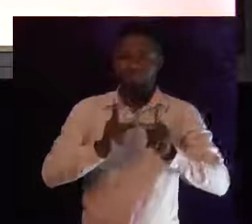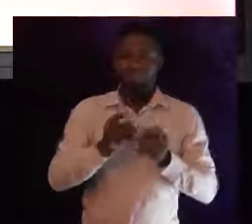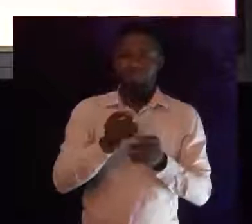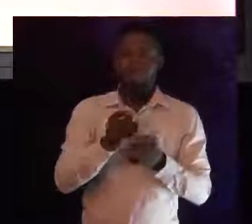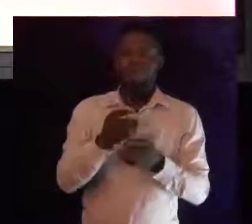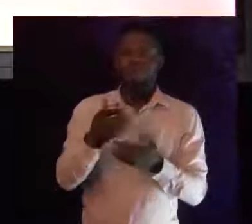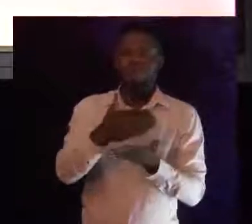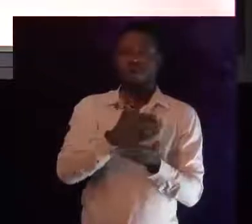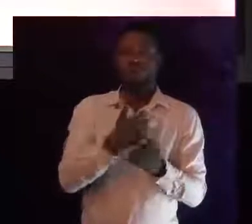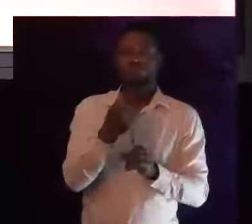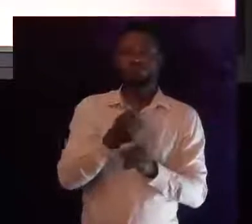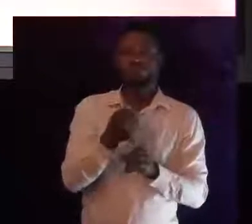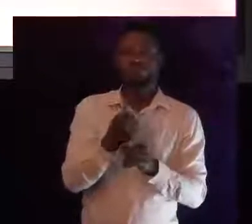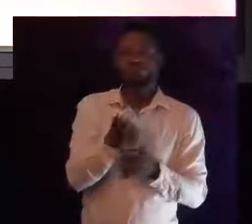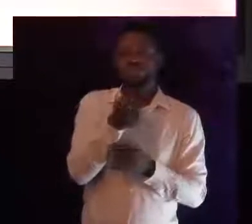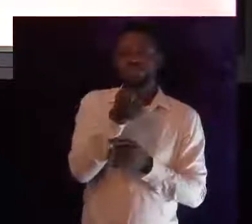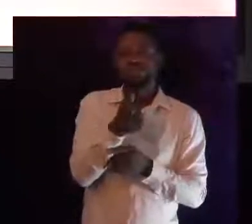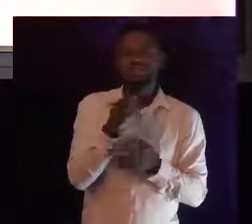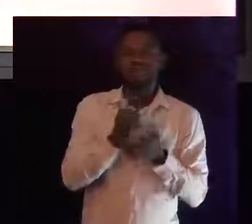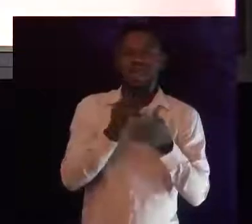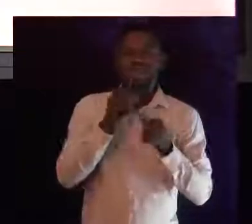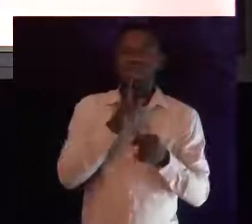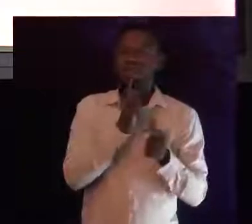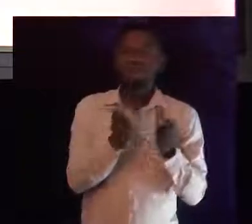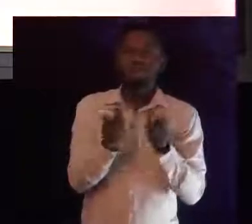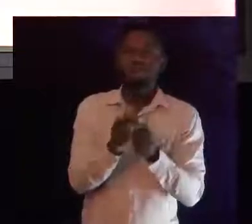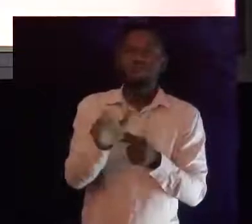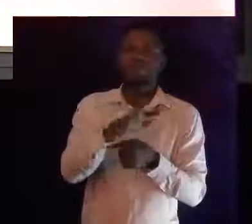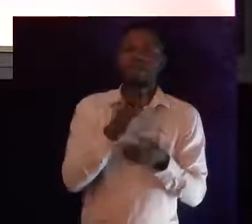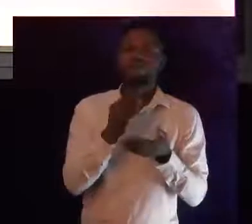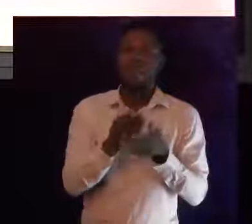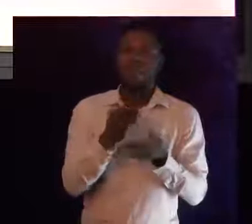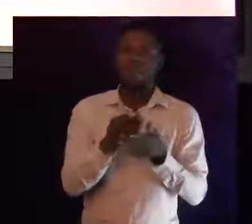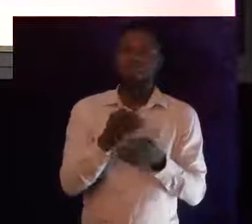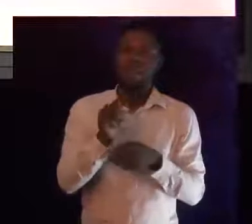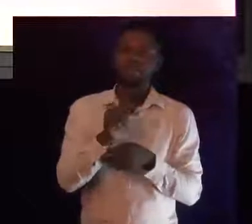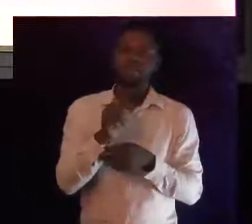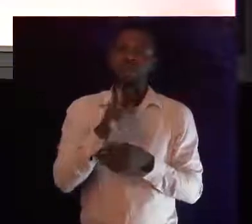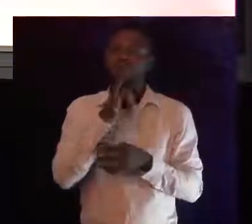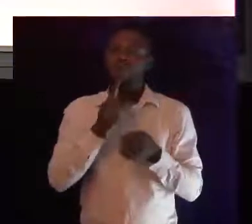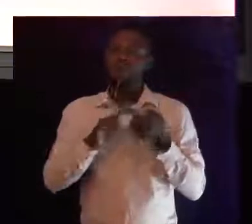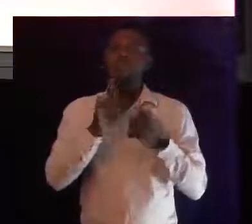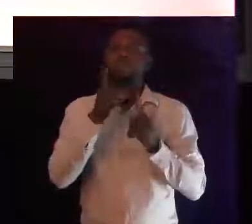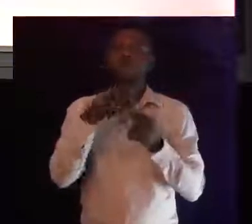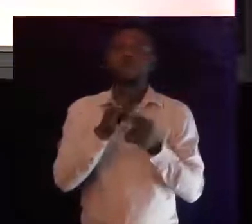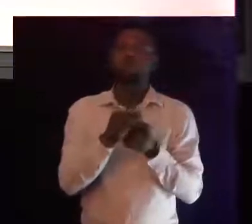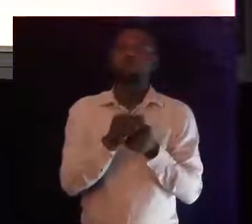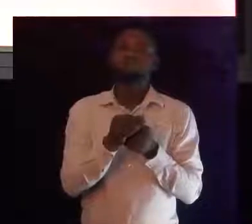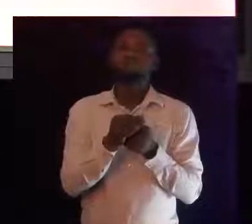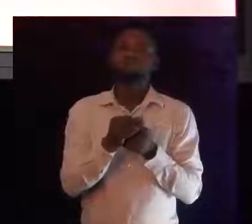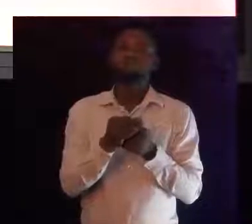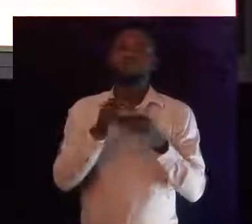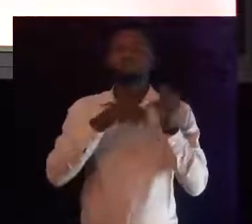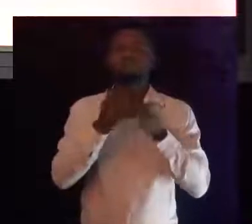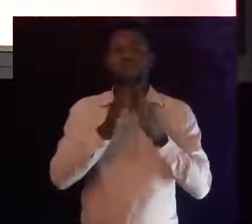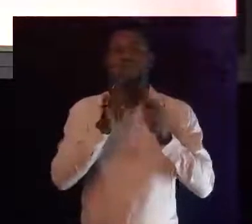Many people earn little income that cannot meet their financial needs, let alone build a house. We have some people that are